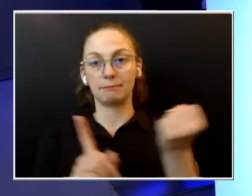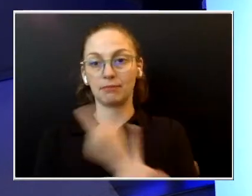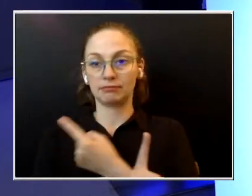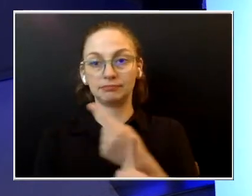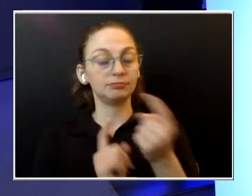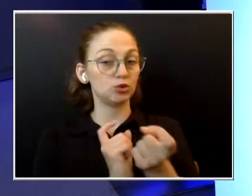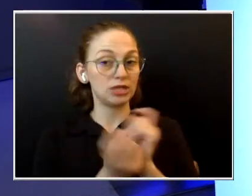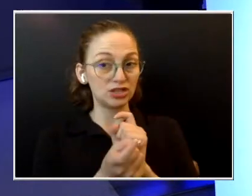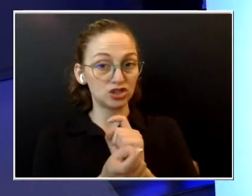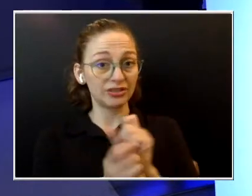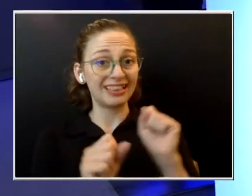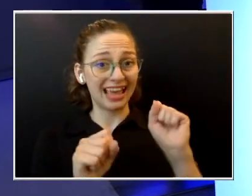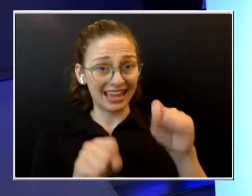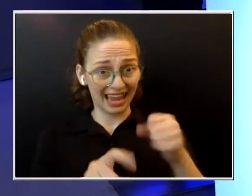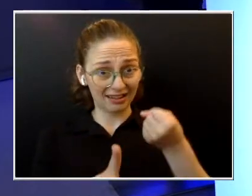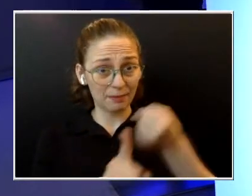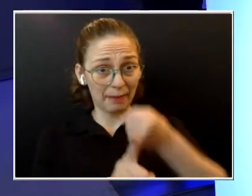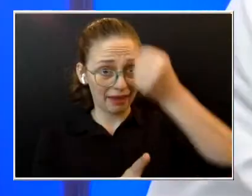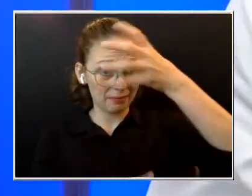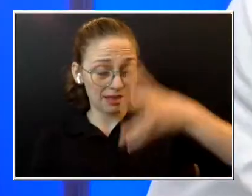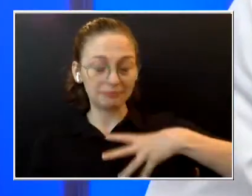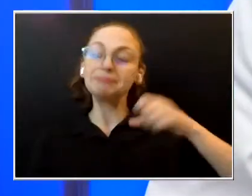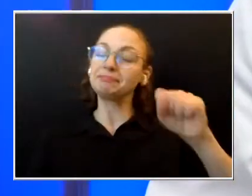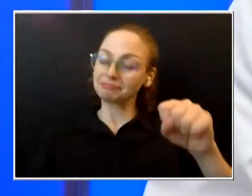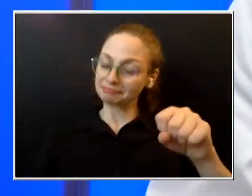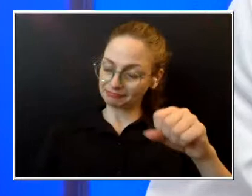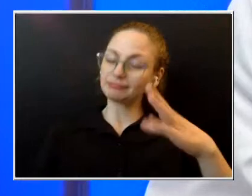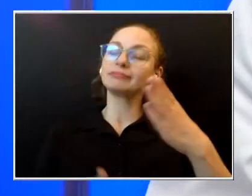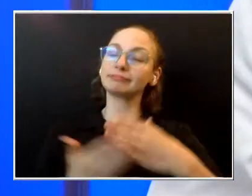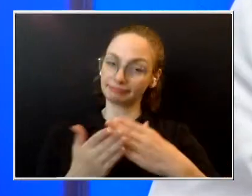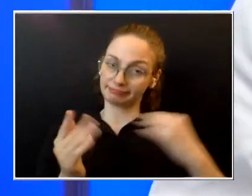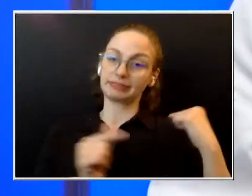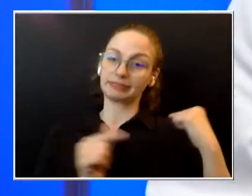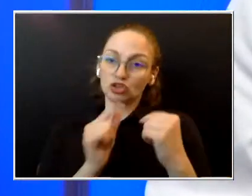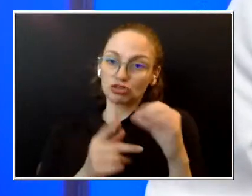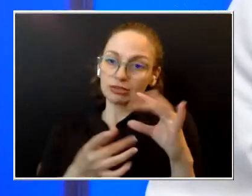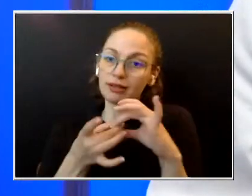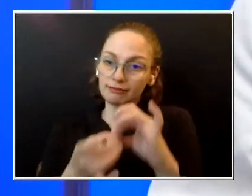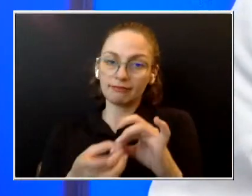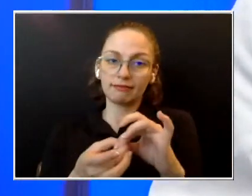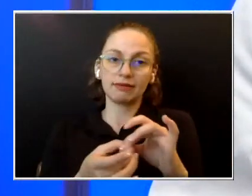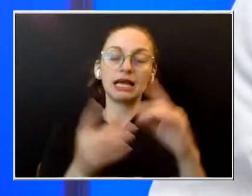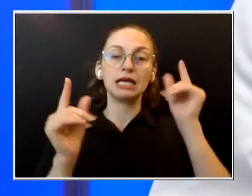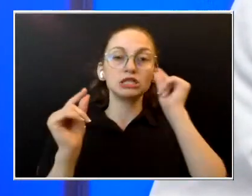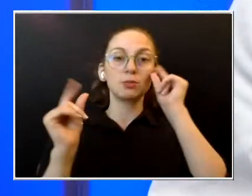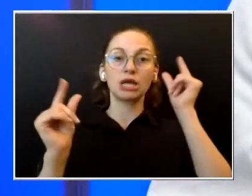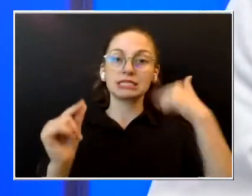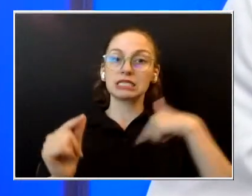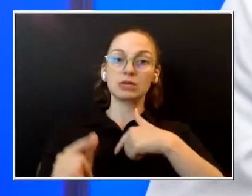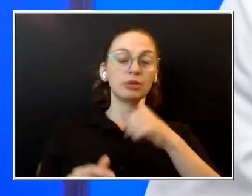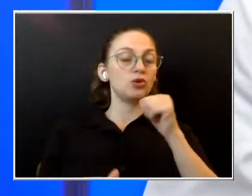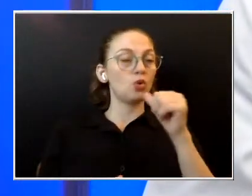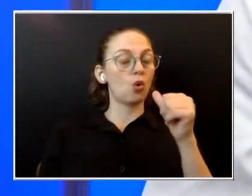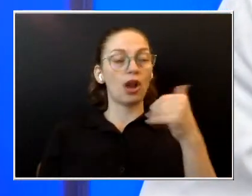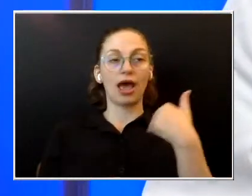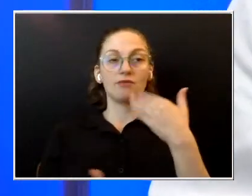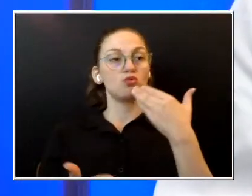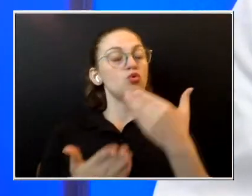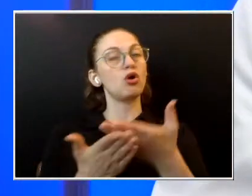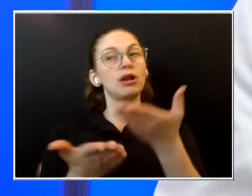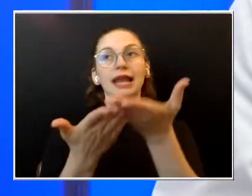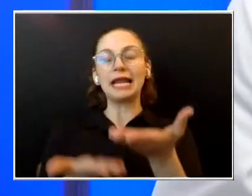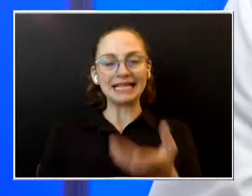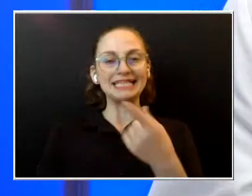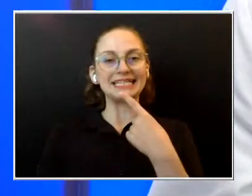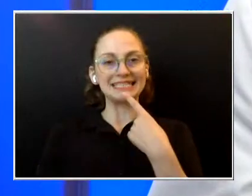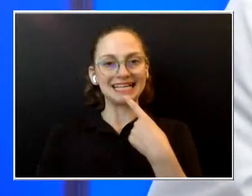genetic. It is. Surprisingly, we don't currently have good data that say we should screen those men like we do, our women who are at average risk or